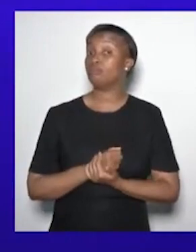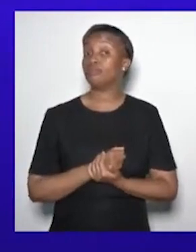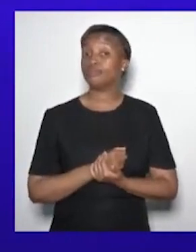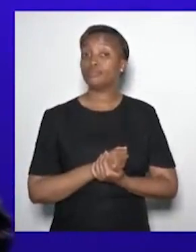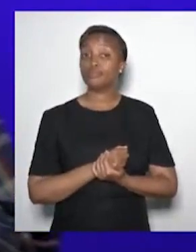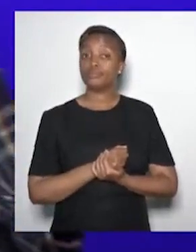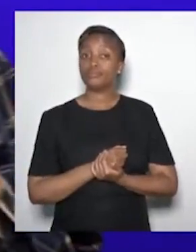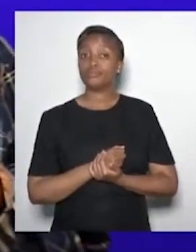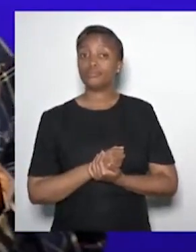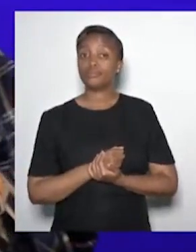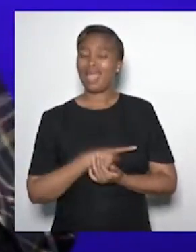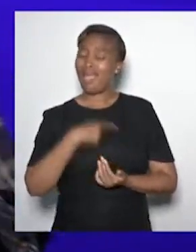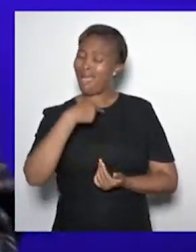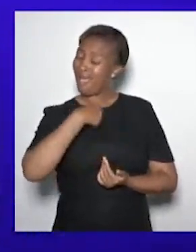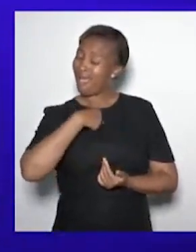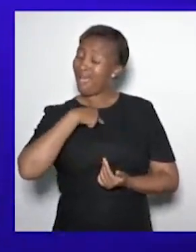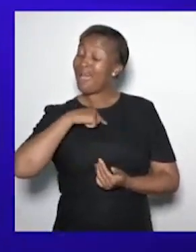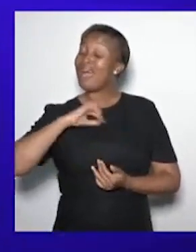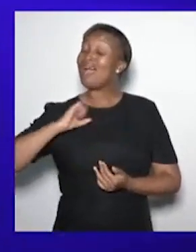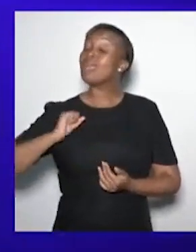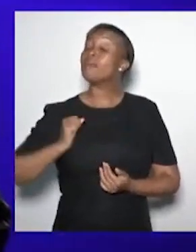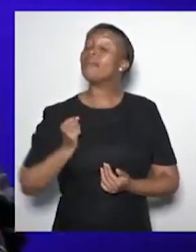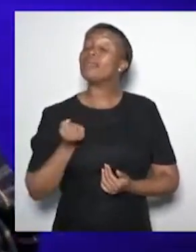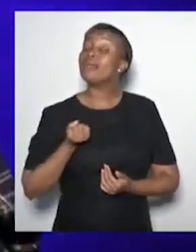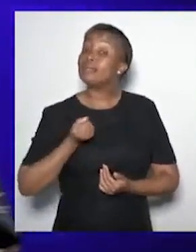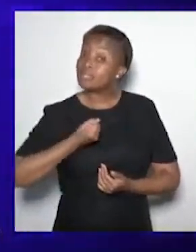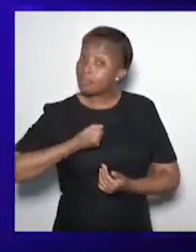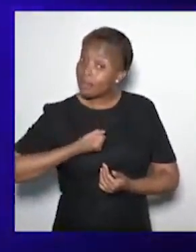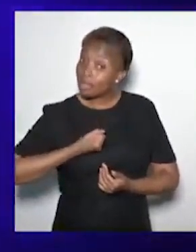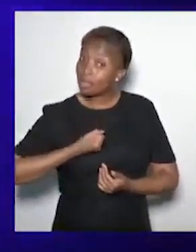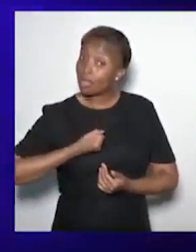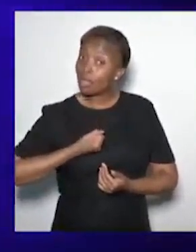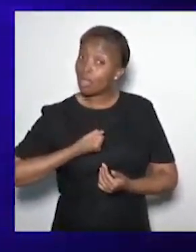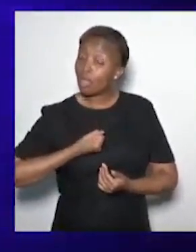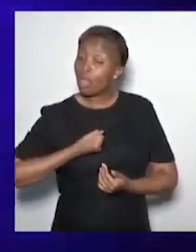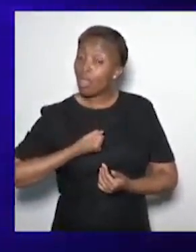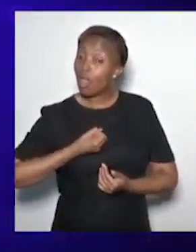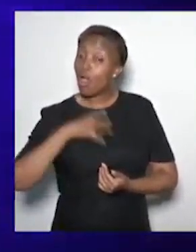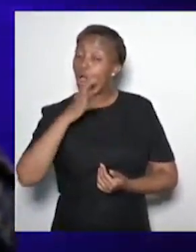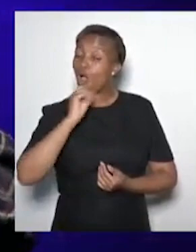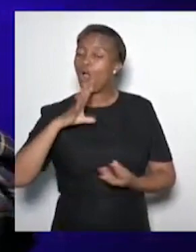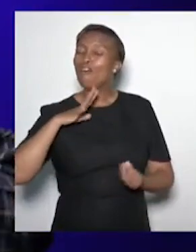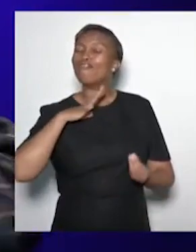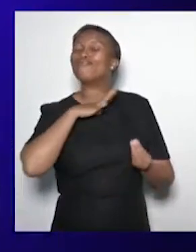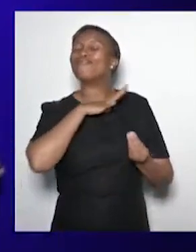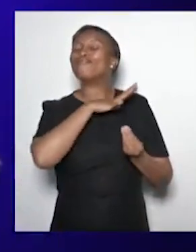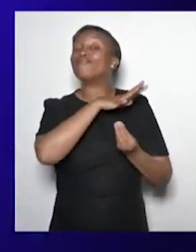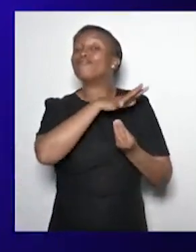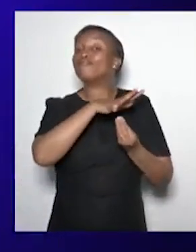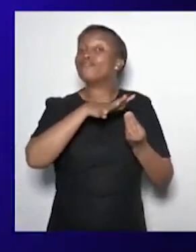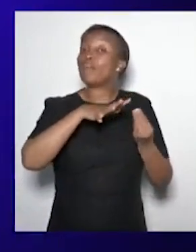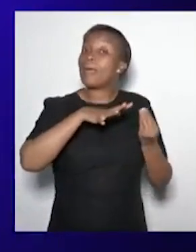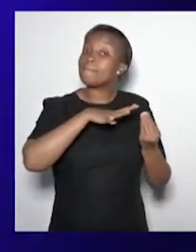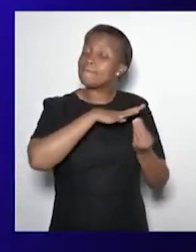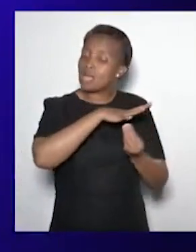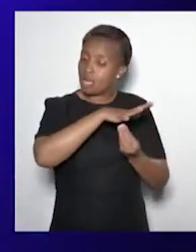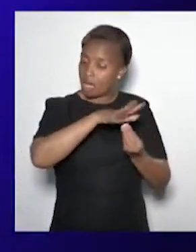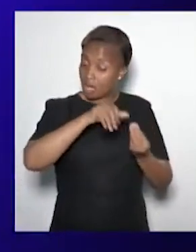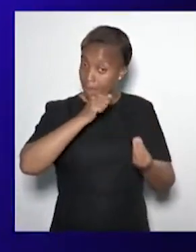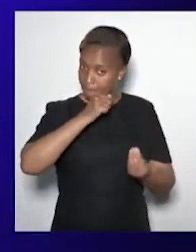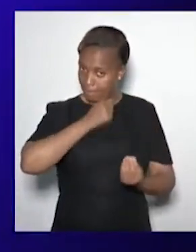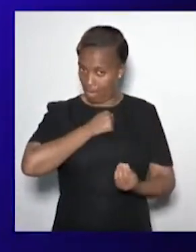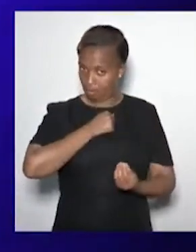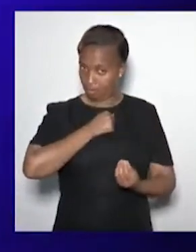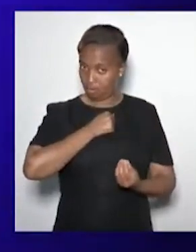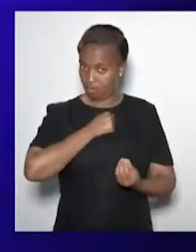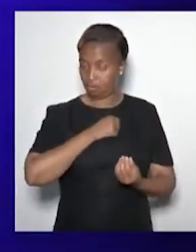I am a husband of the Maswanganyi smallest enterprise called the family.